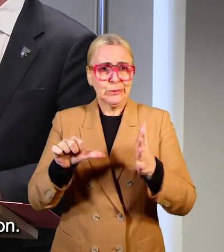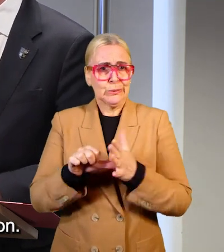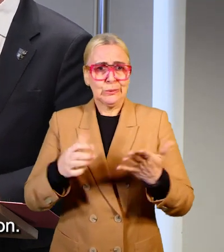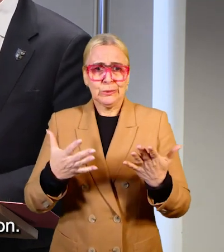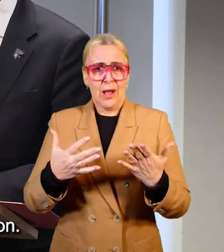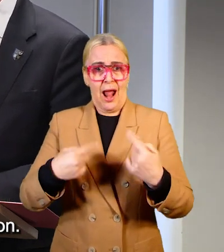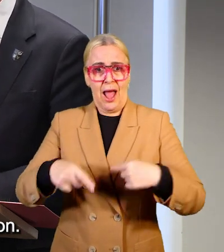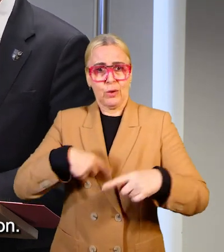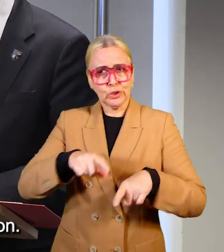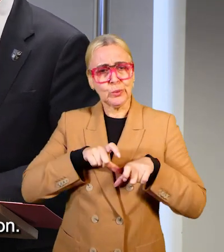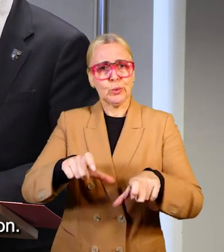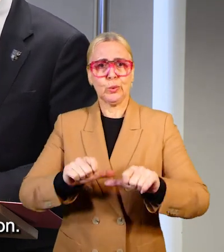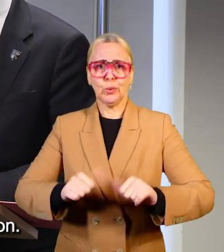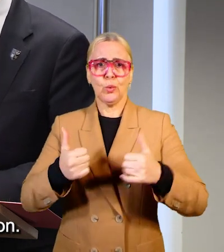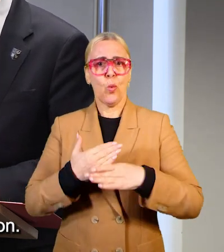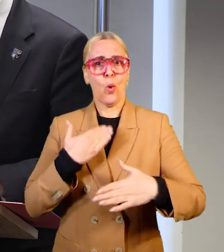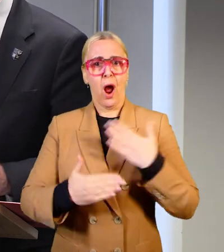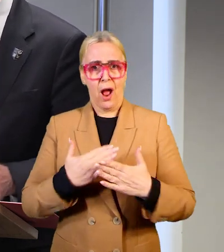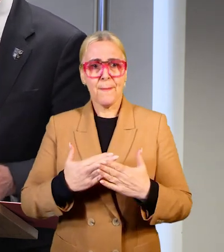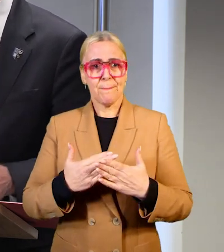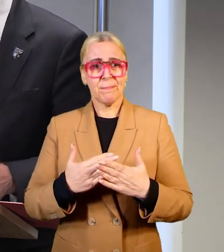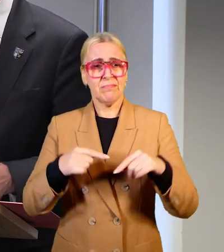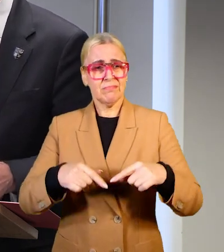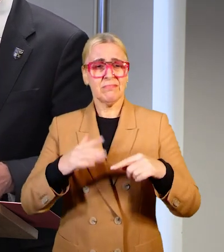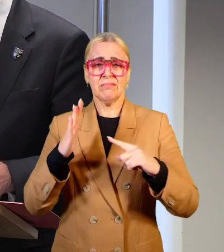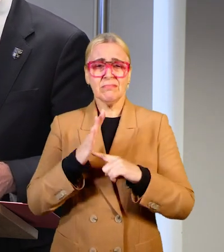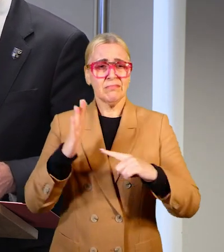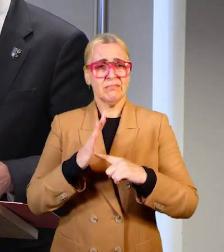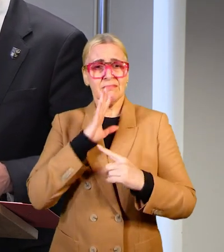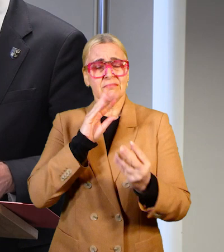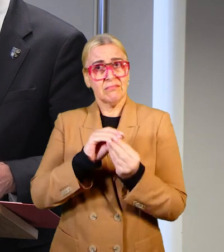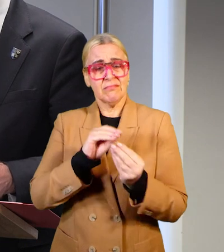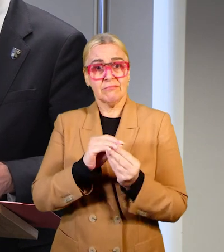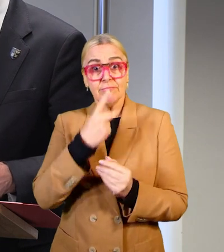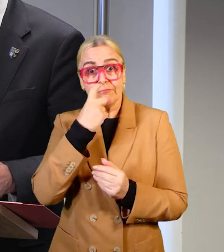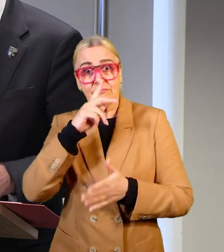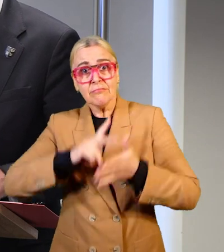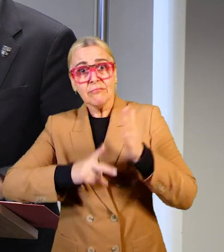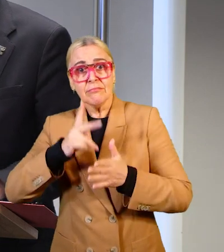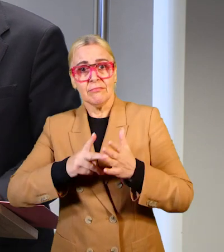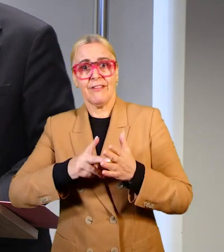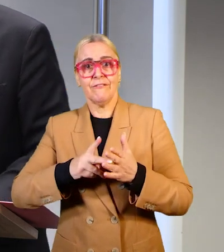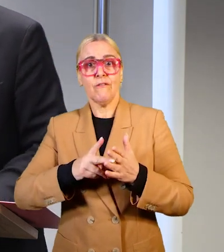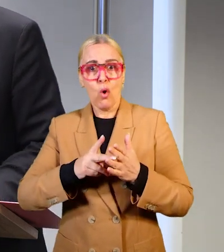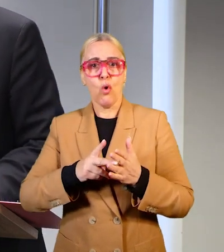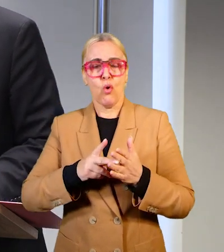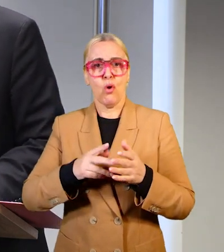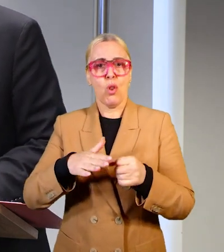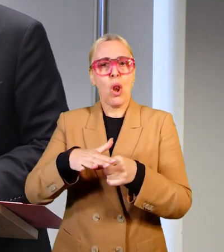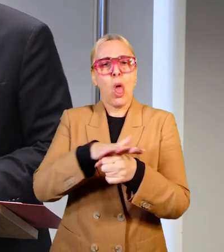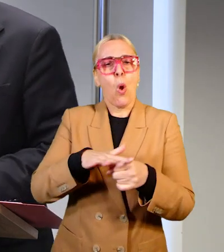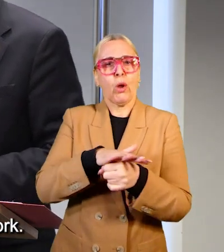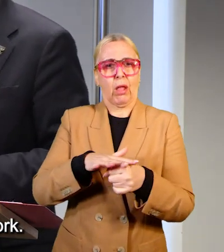are spending our residents' monies on. There is no doubt this council is delivering, and this budget, in the most challenging